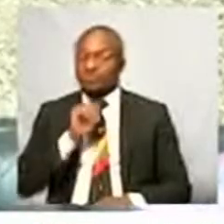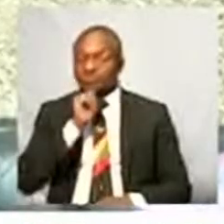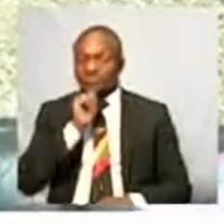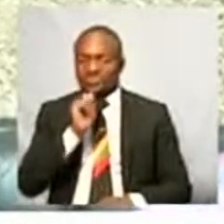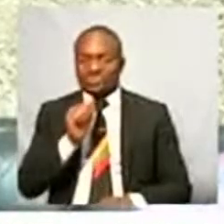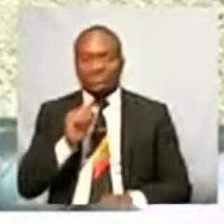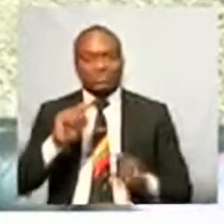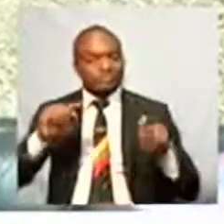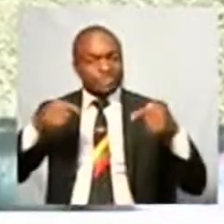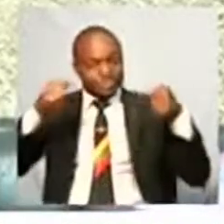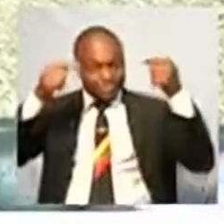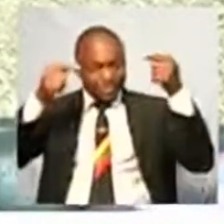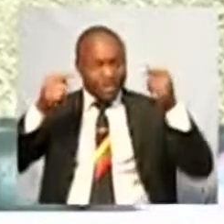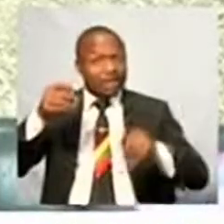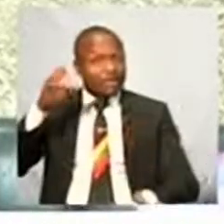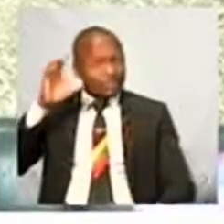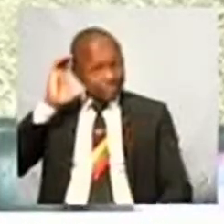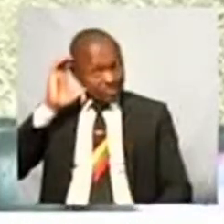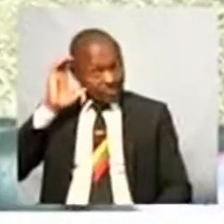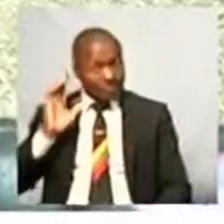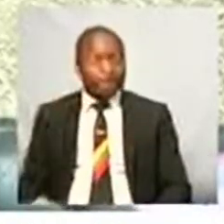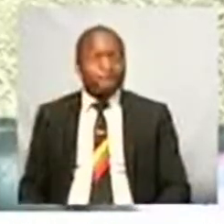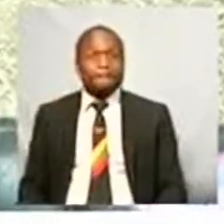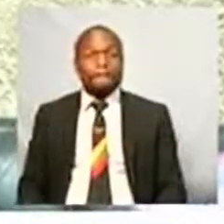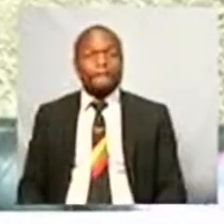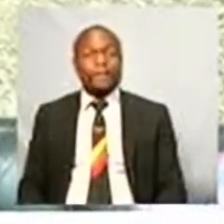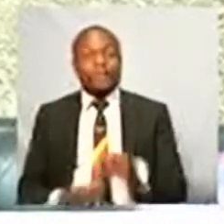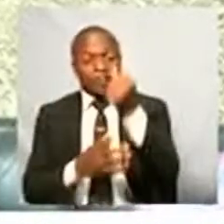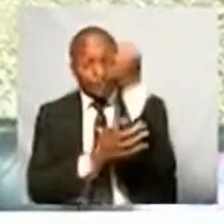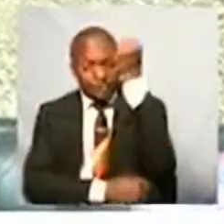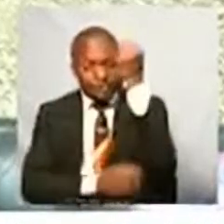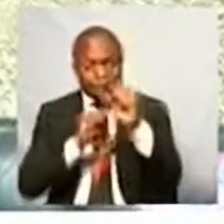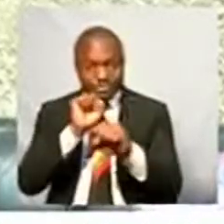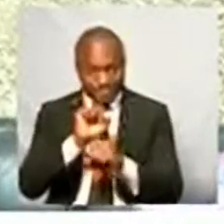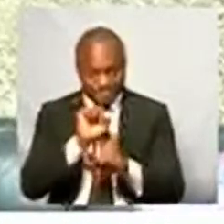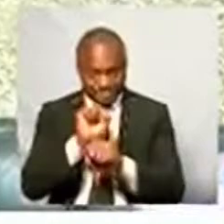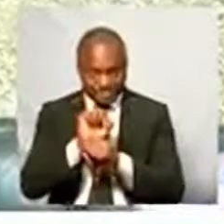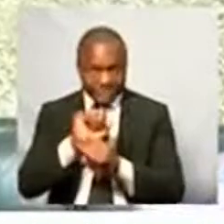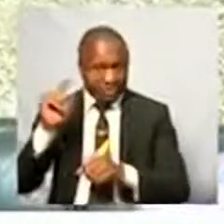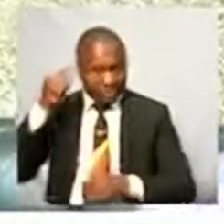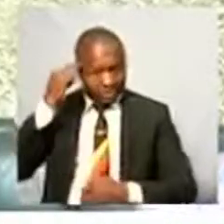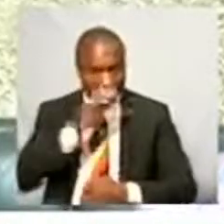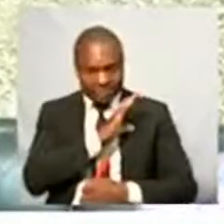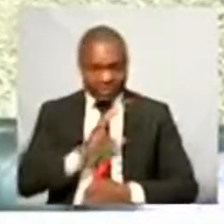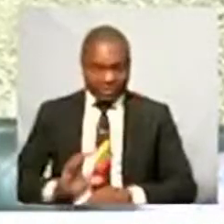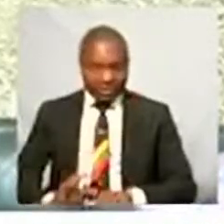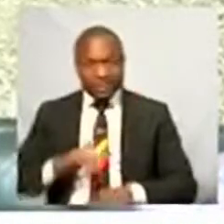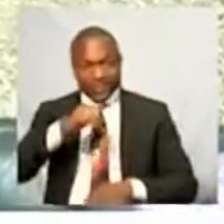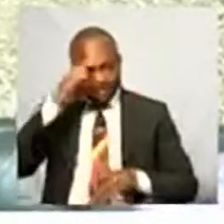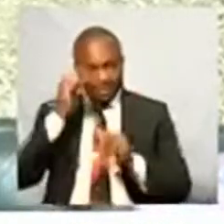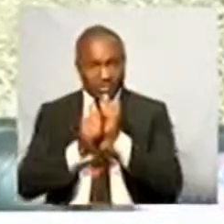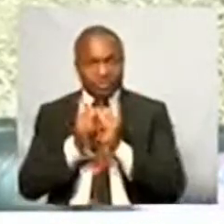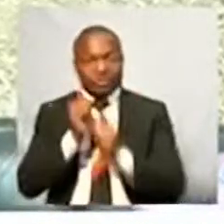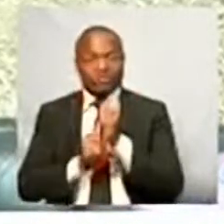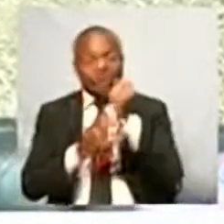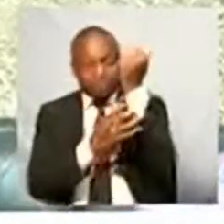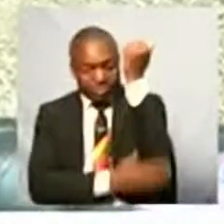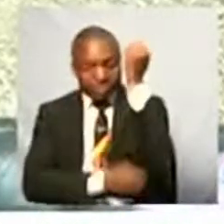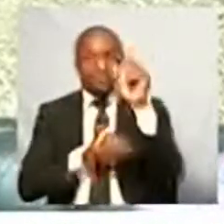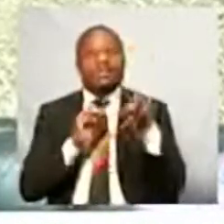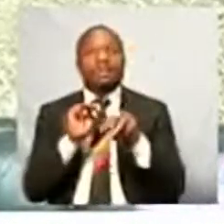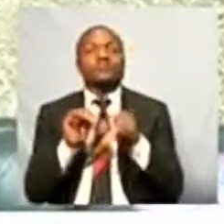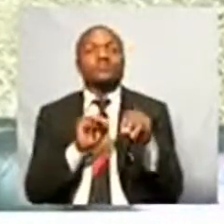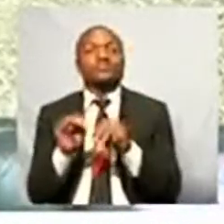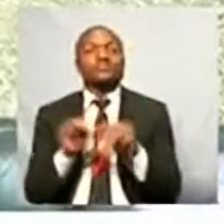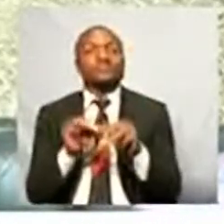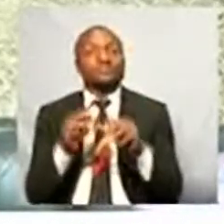anywhere. I know that the poor performance of parastatals is largely due to poor management.